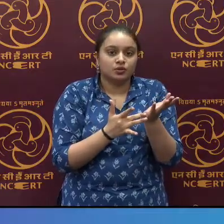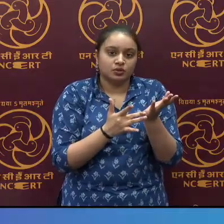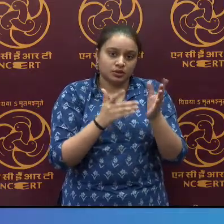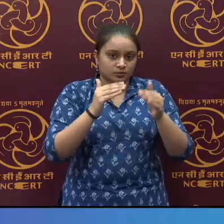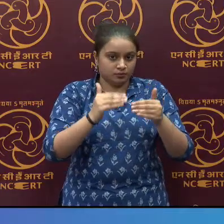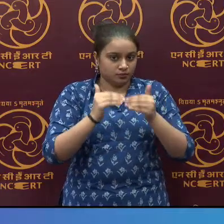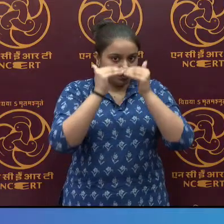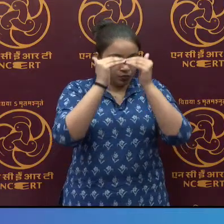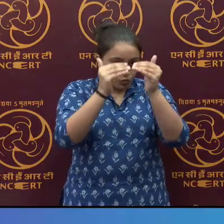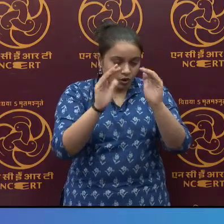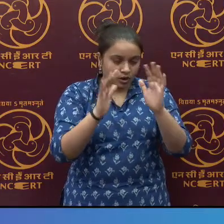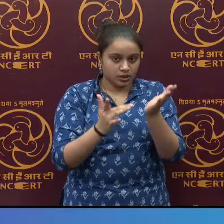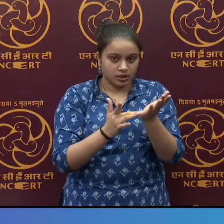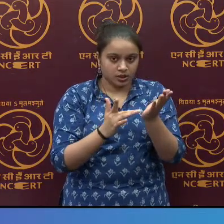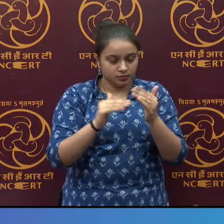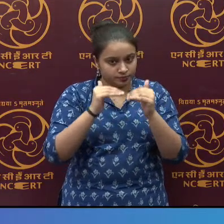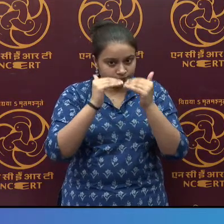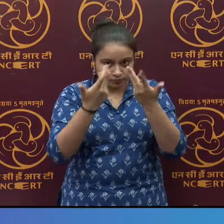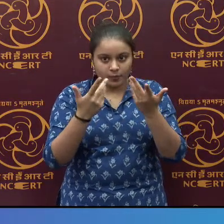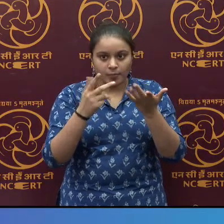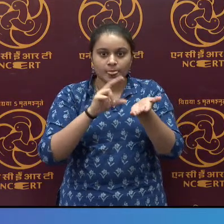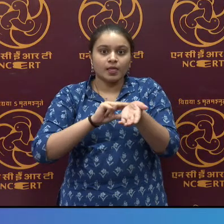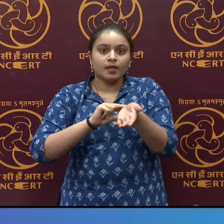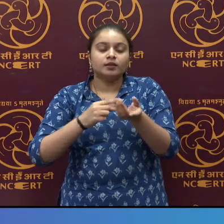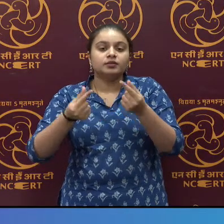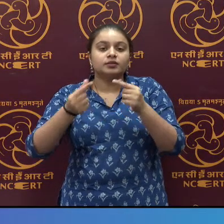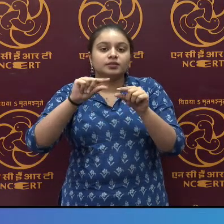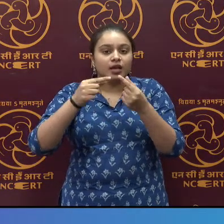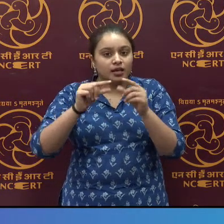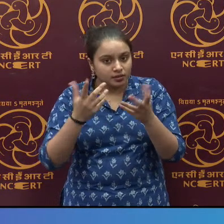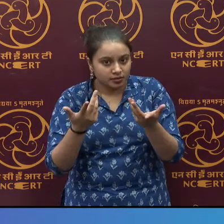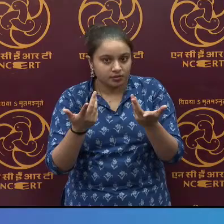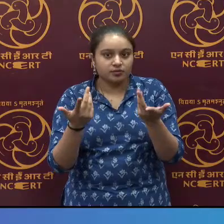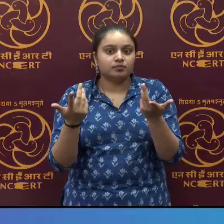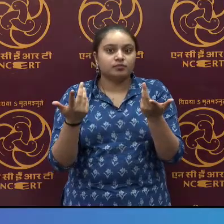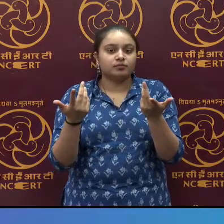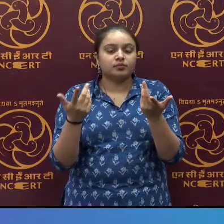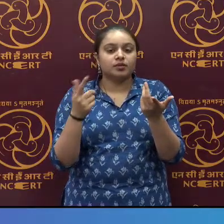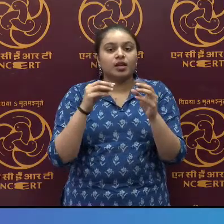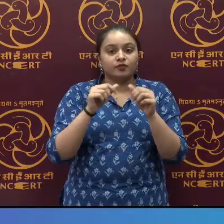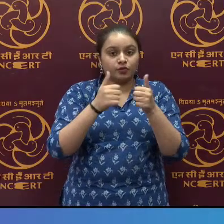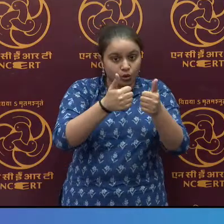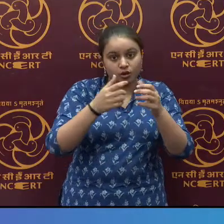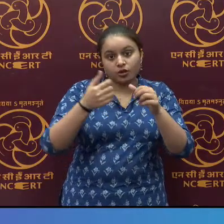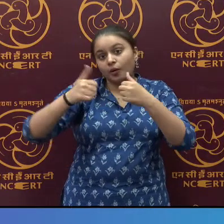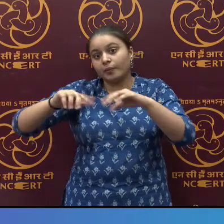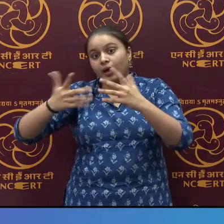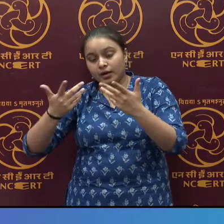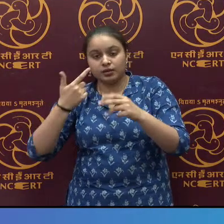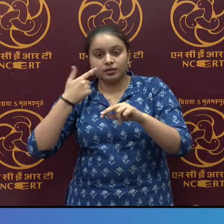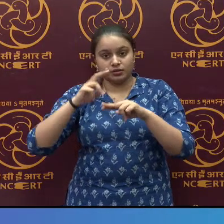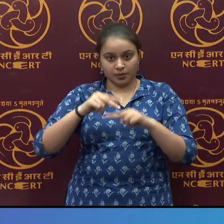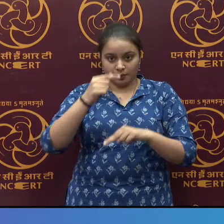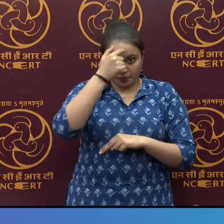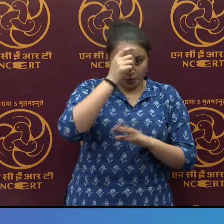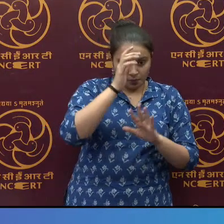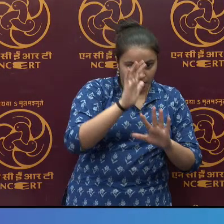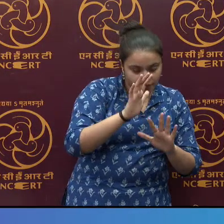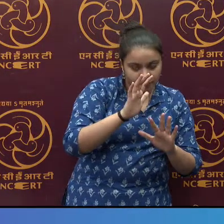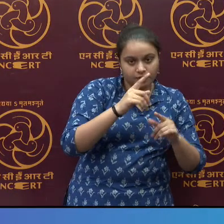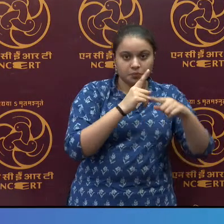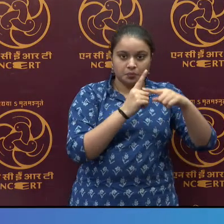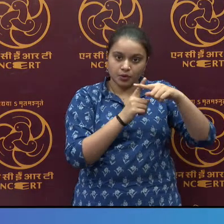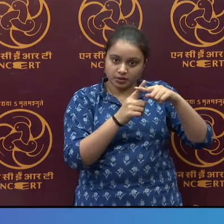suppose. So like science is a boon or a bane. So you will have either some problems or some